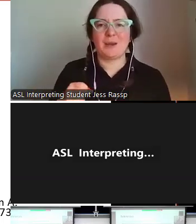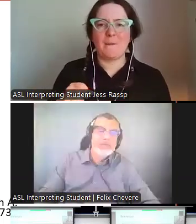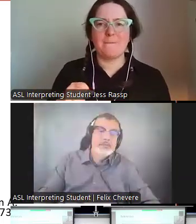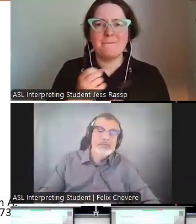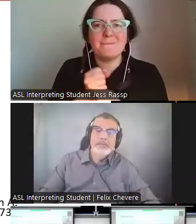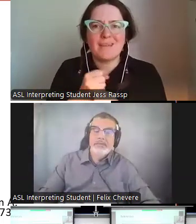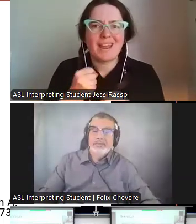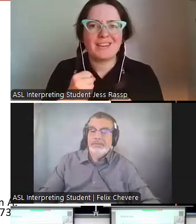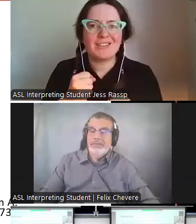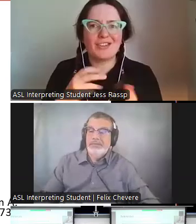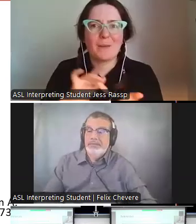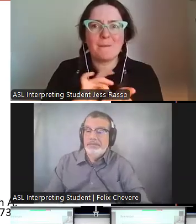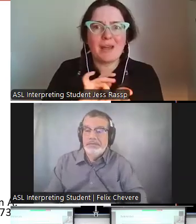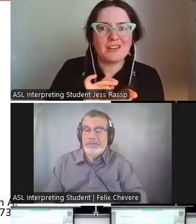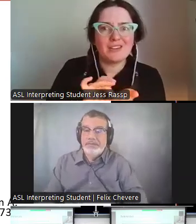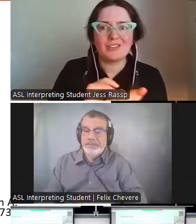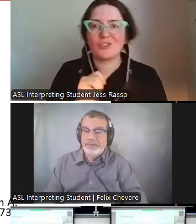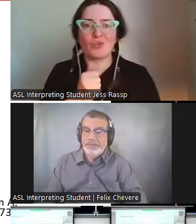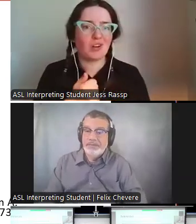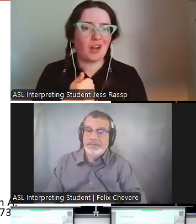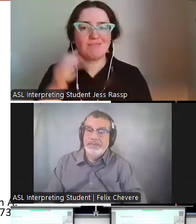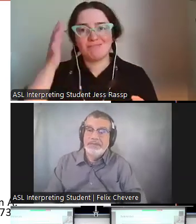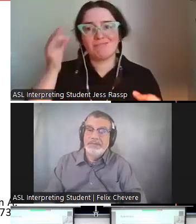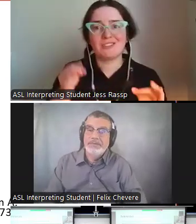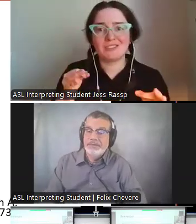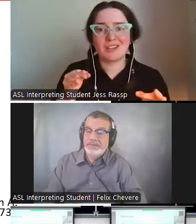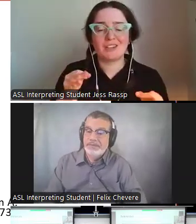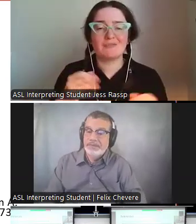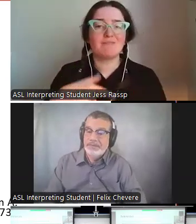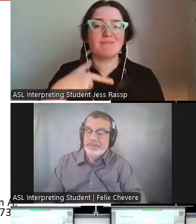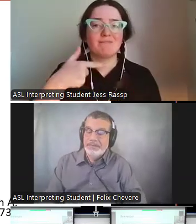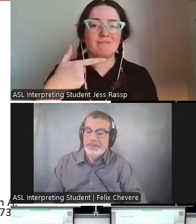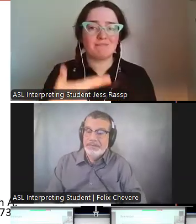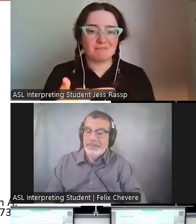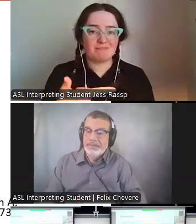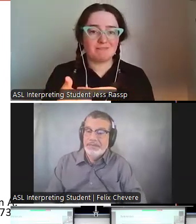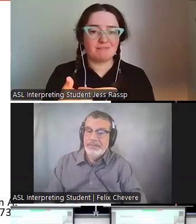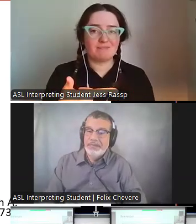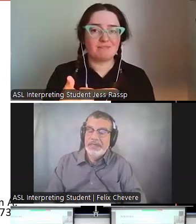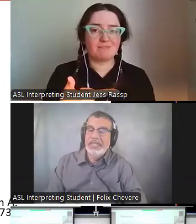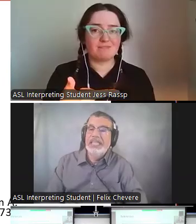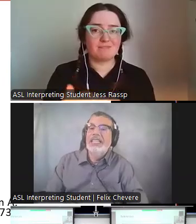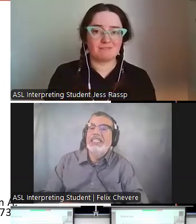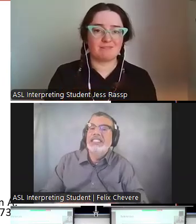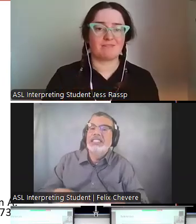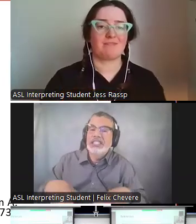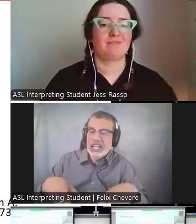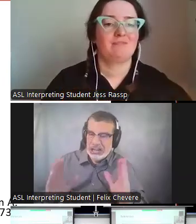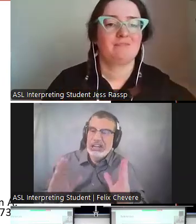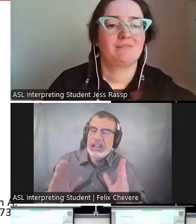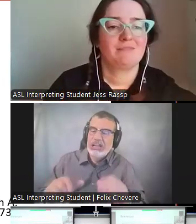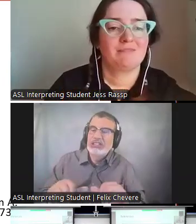cheaper and get it to more people? Is it stable? Right? That's the other thing. Is it shelf stable, or does it need to be